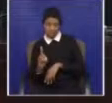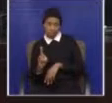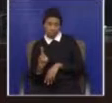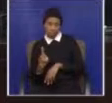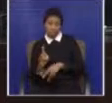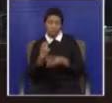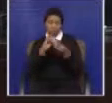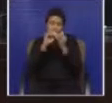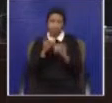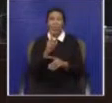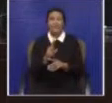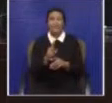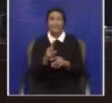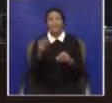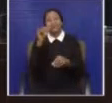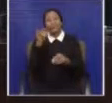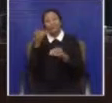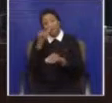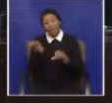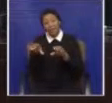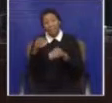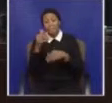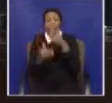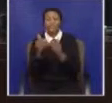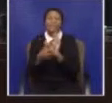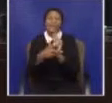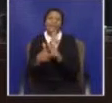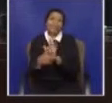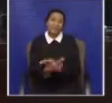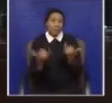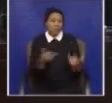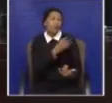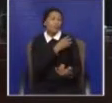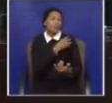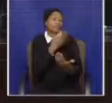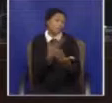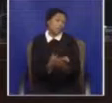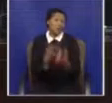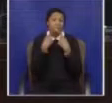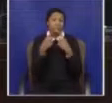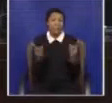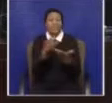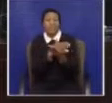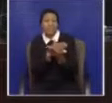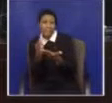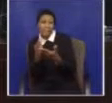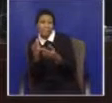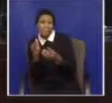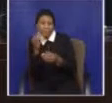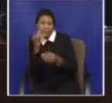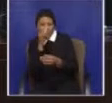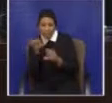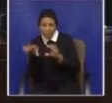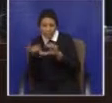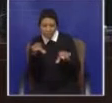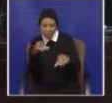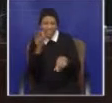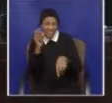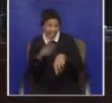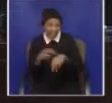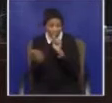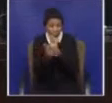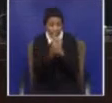amend the Criminal Procedure Act. Now the Minister may declare certain categories of offences do not result in previous conviction